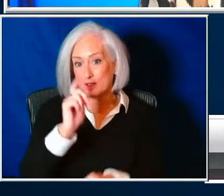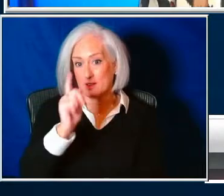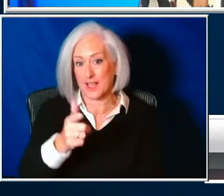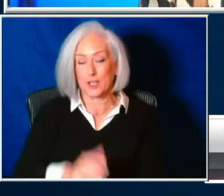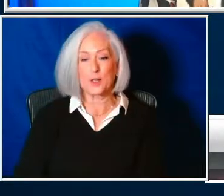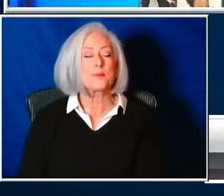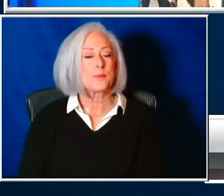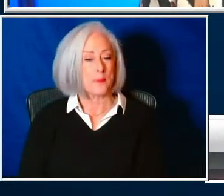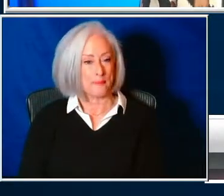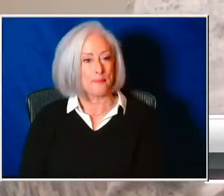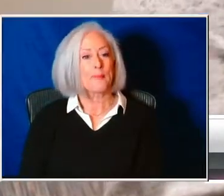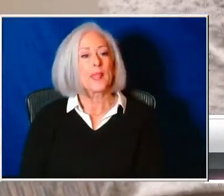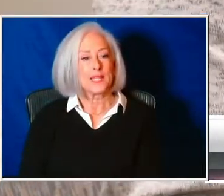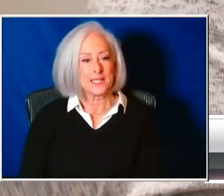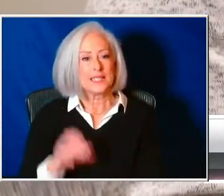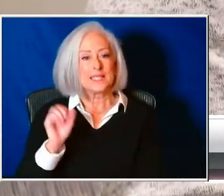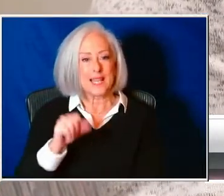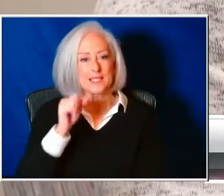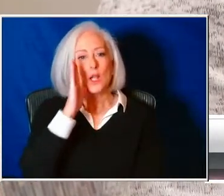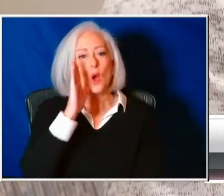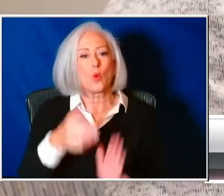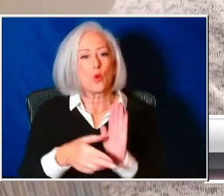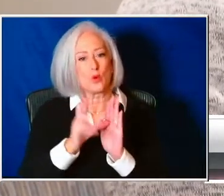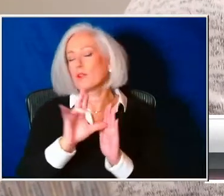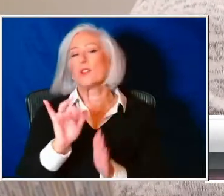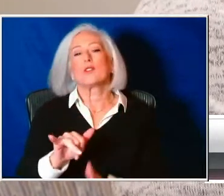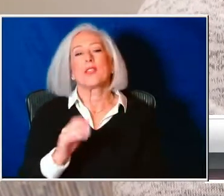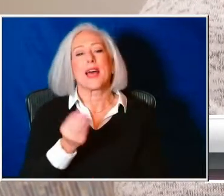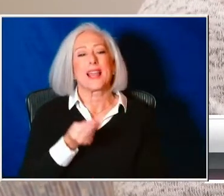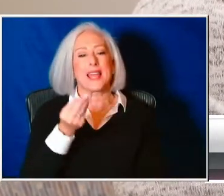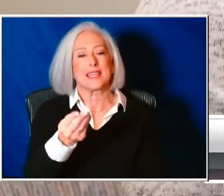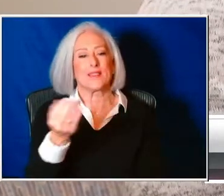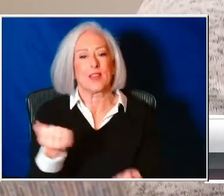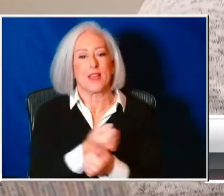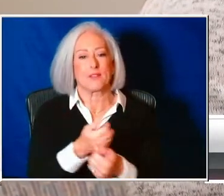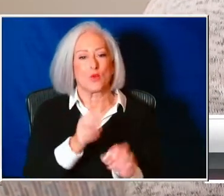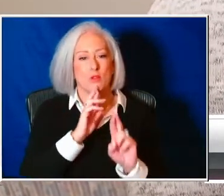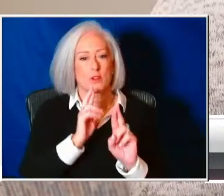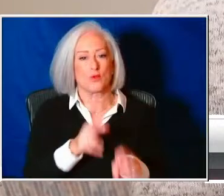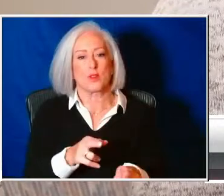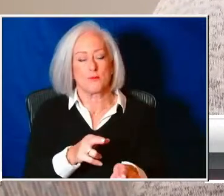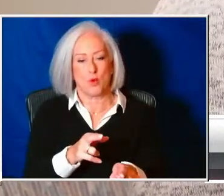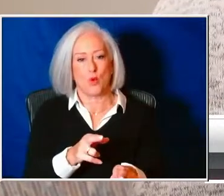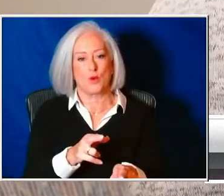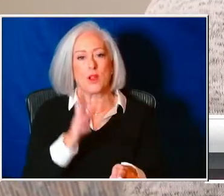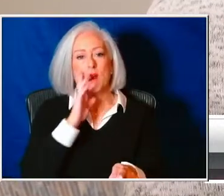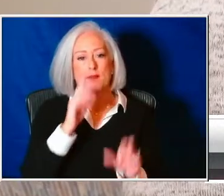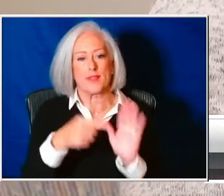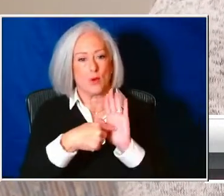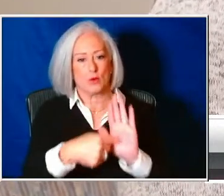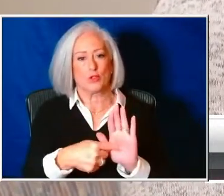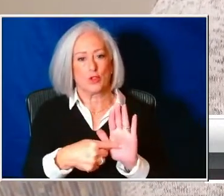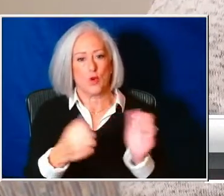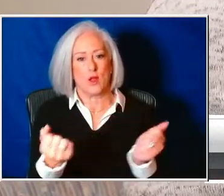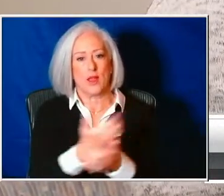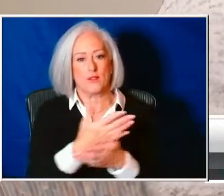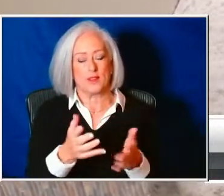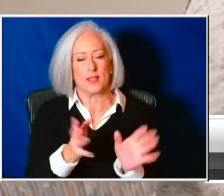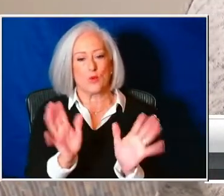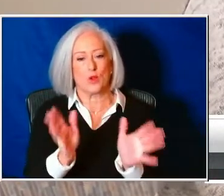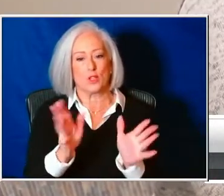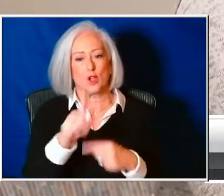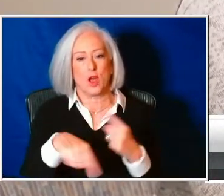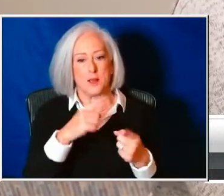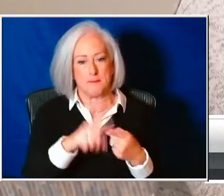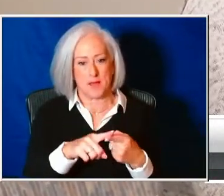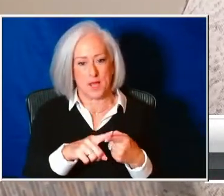Yep, and we're going to go through all of that. I give everybody a report that is going to outline everything that we're going to talk about, so you'll have all